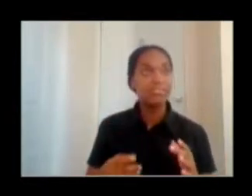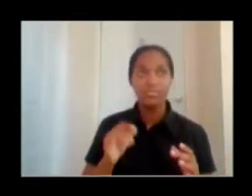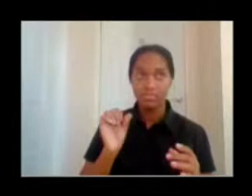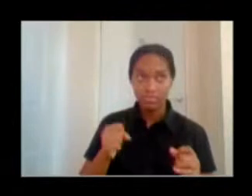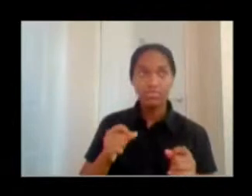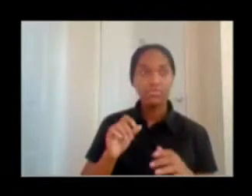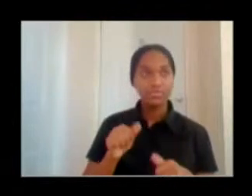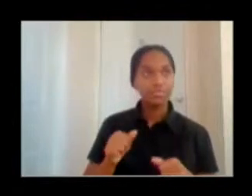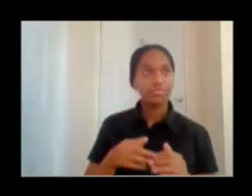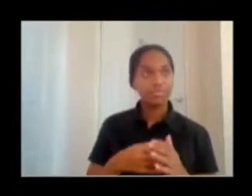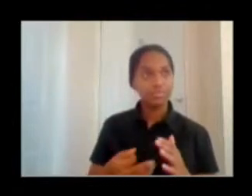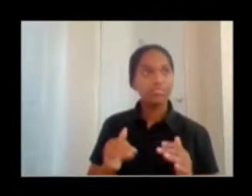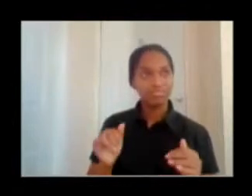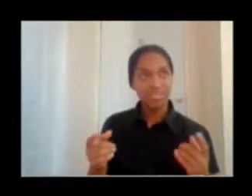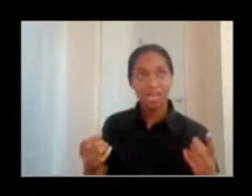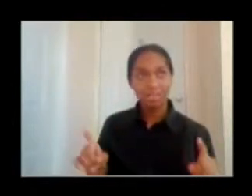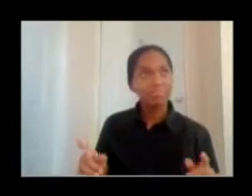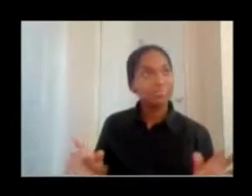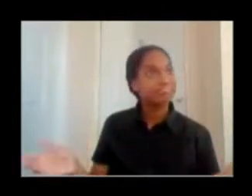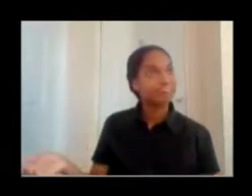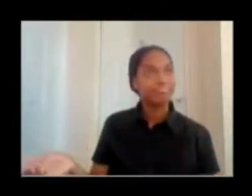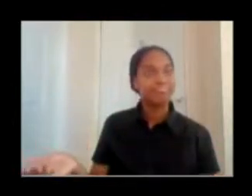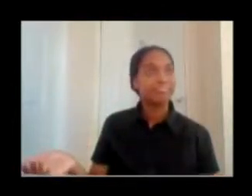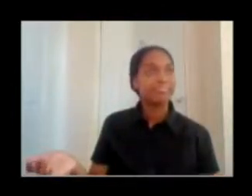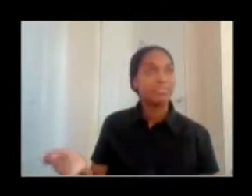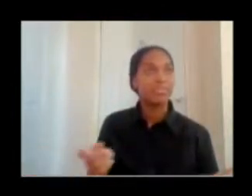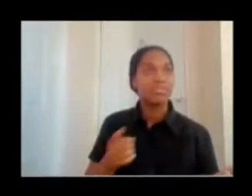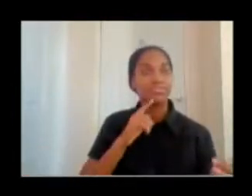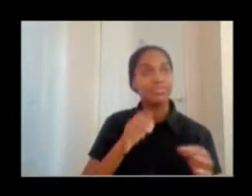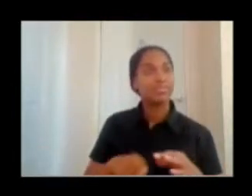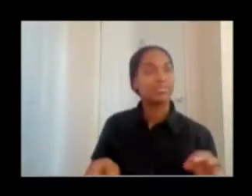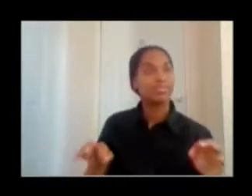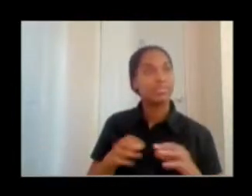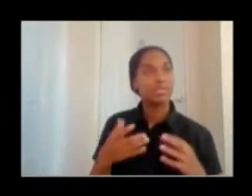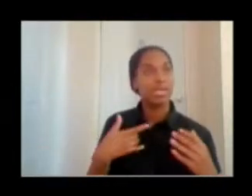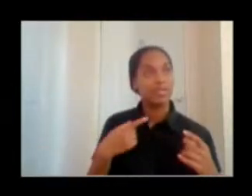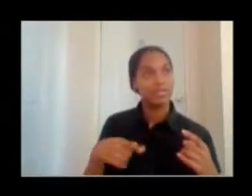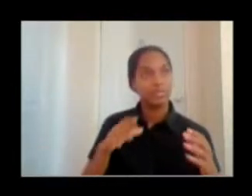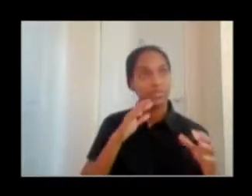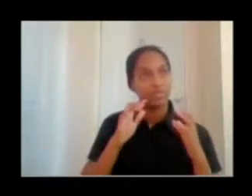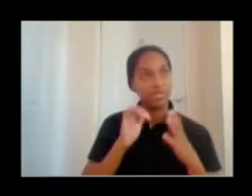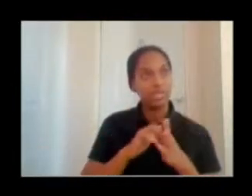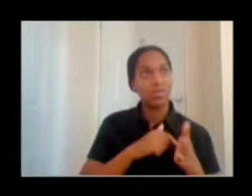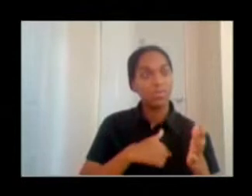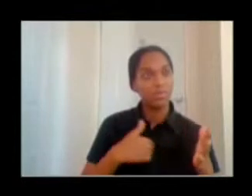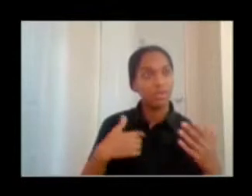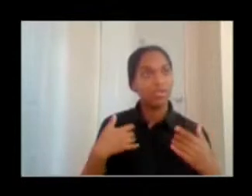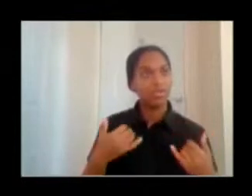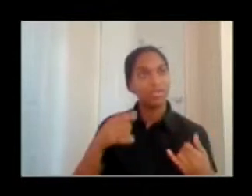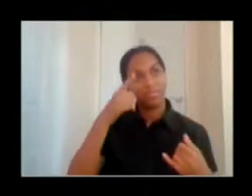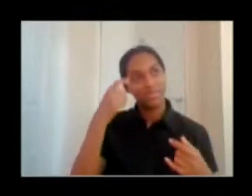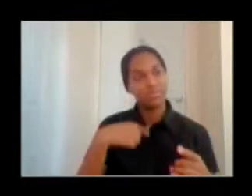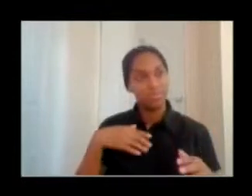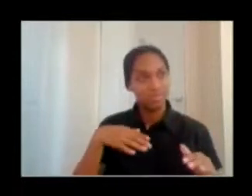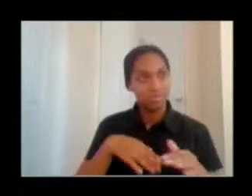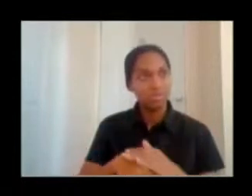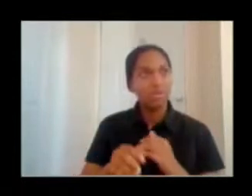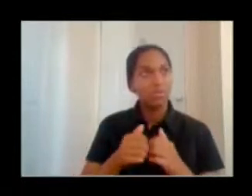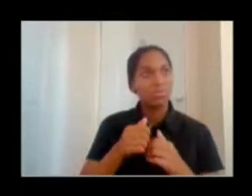It happens. And it's incredibly important to have these conversations that we're having right now, because if we walk into this with the head in the